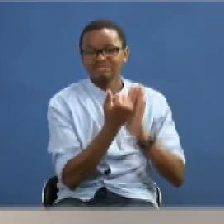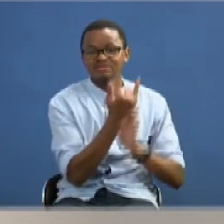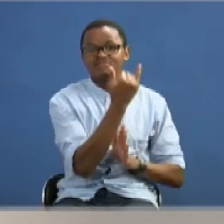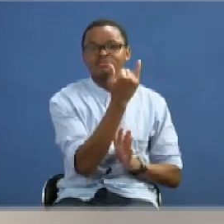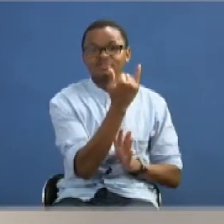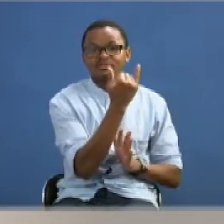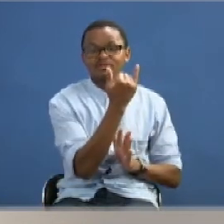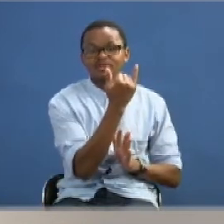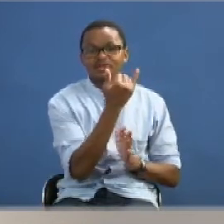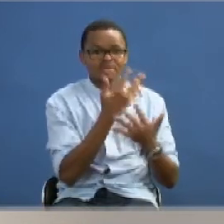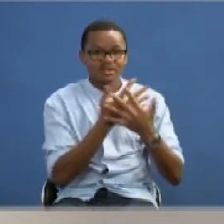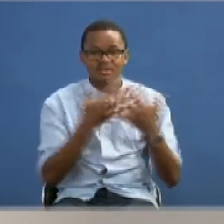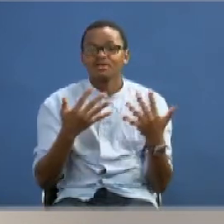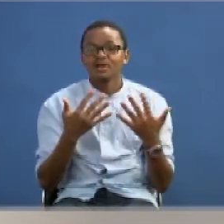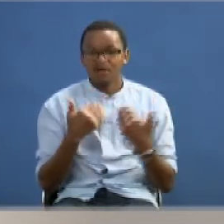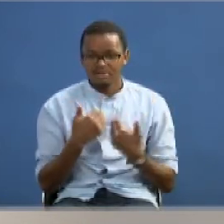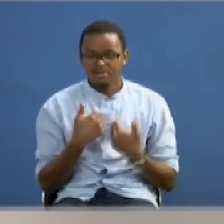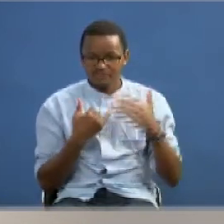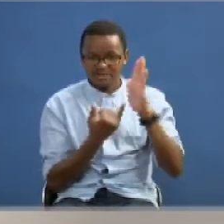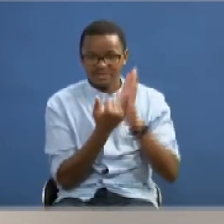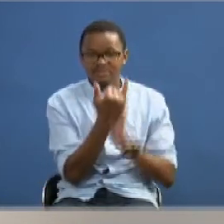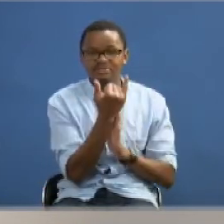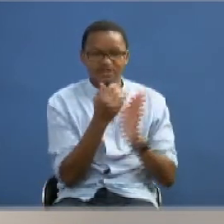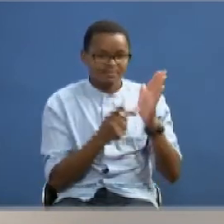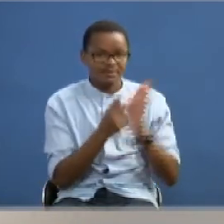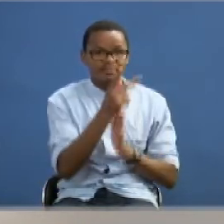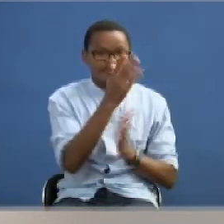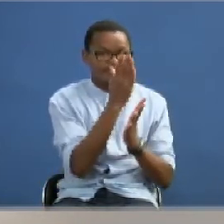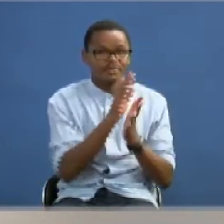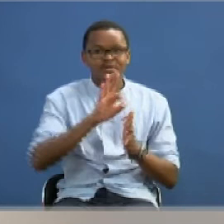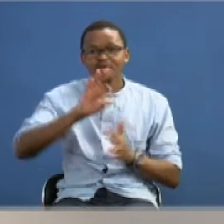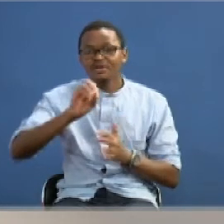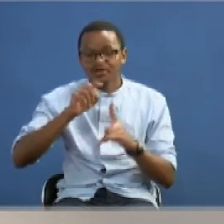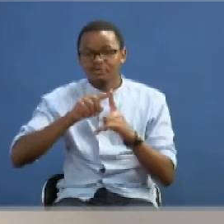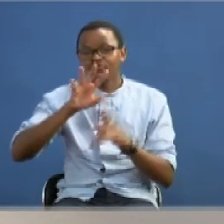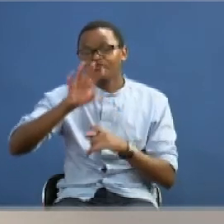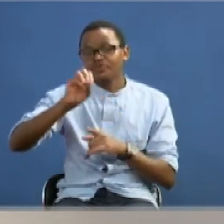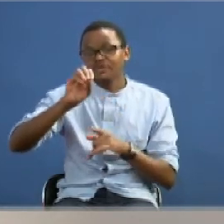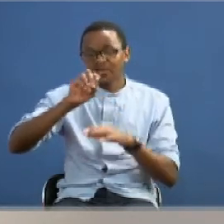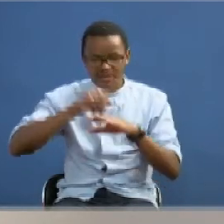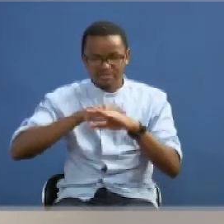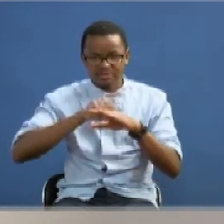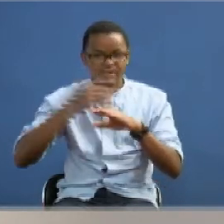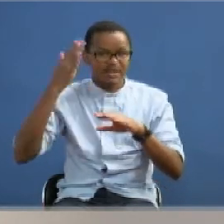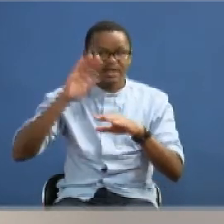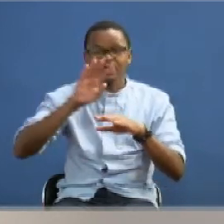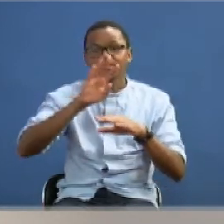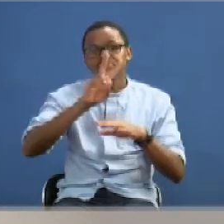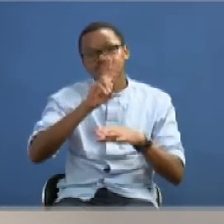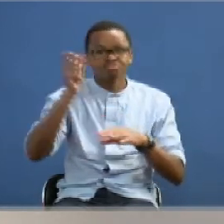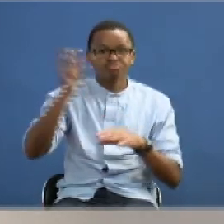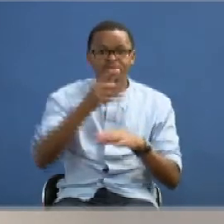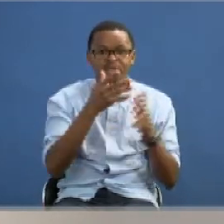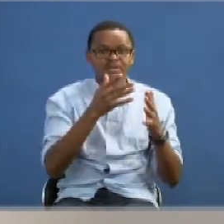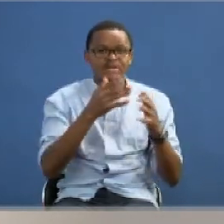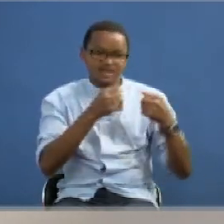Mm-hmm. Items have increased in price between 30 and 50 times in the last 2 months. And